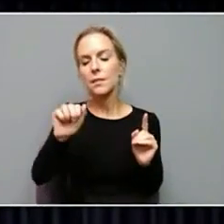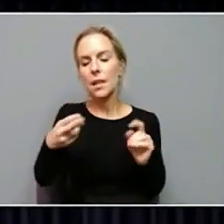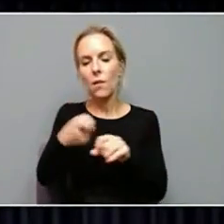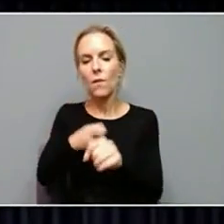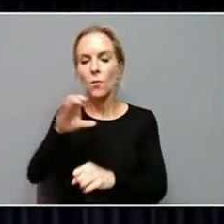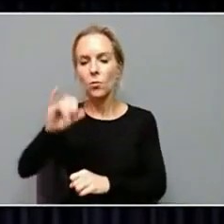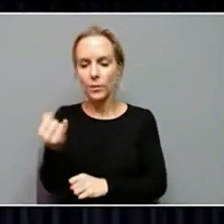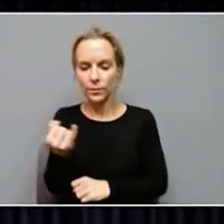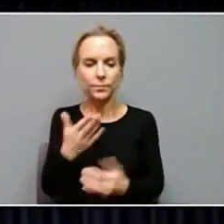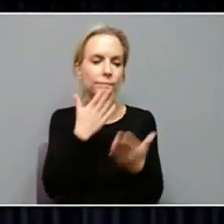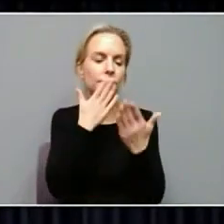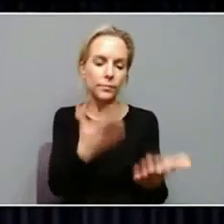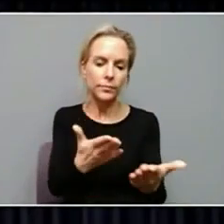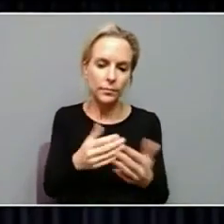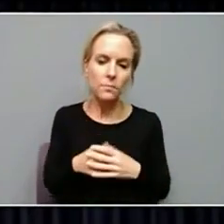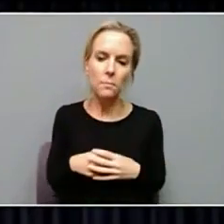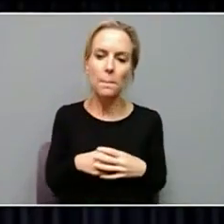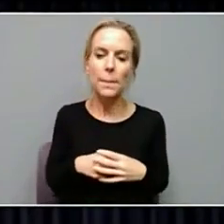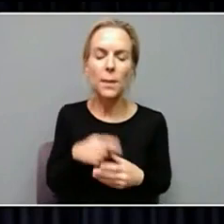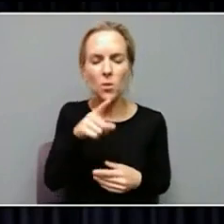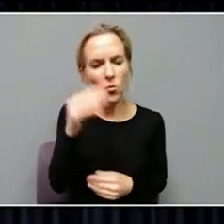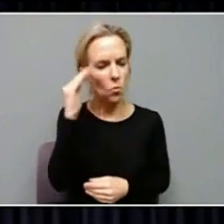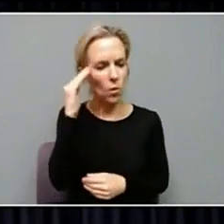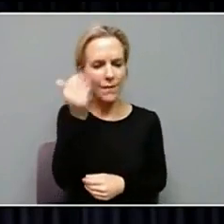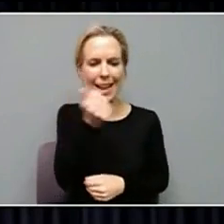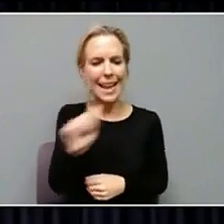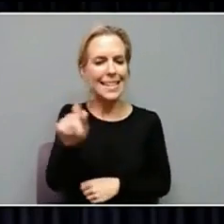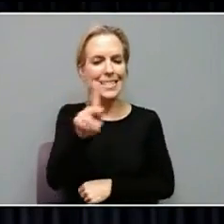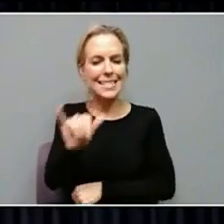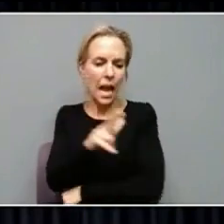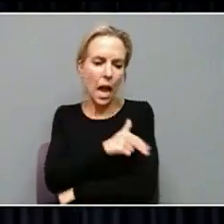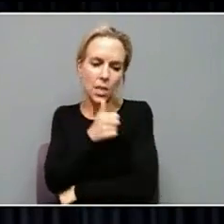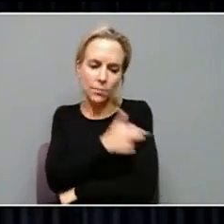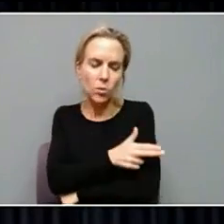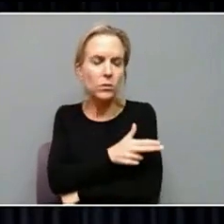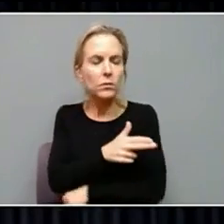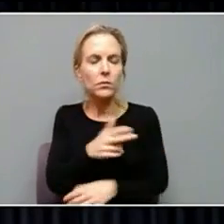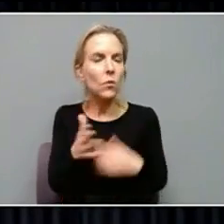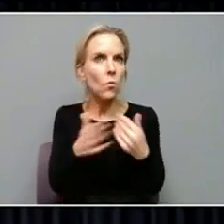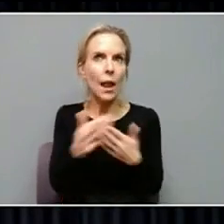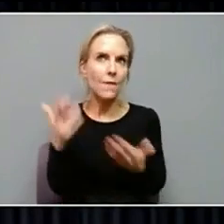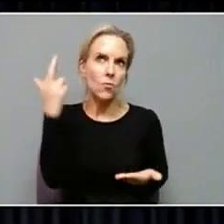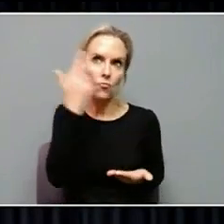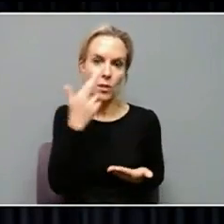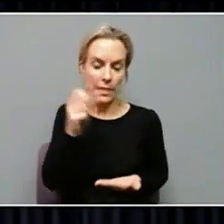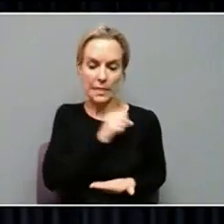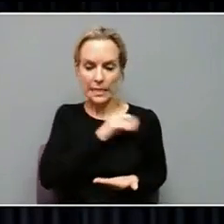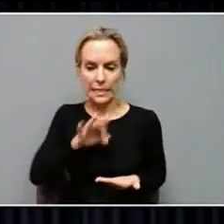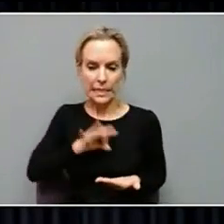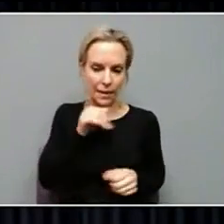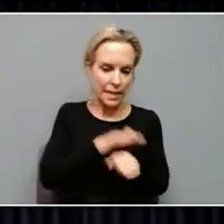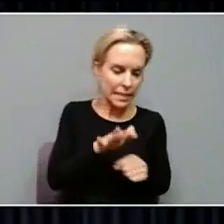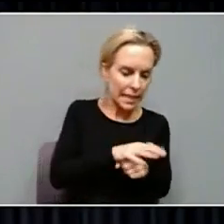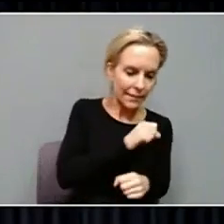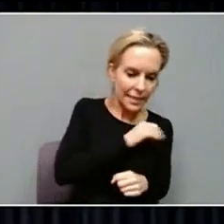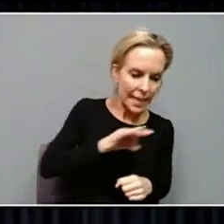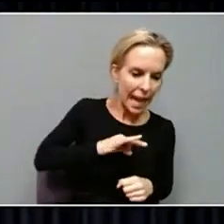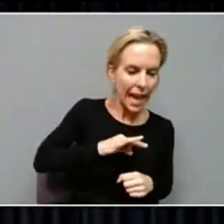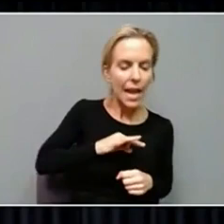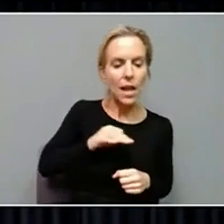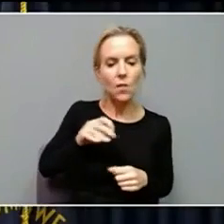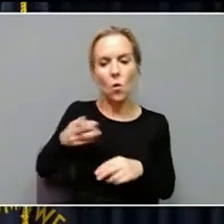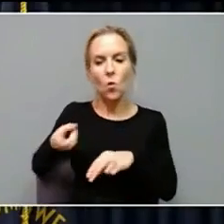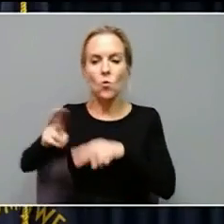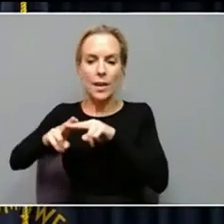Yes, thank you. Are you aware of any Kentucky hospitals that, for whatever reason, staffing shortages or an increase of patients, have